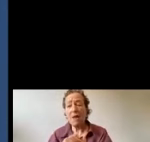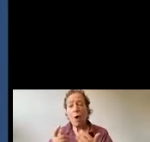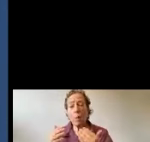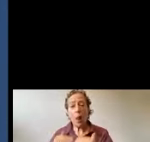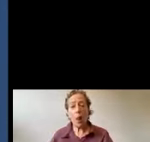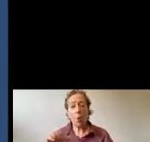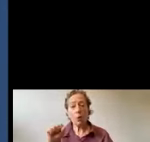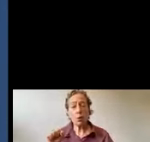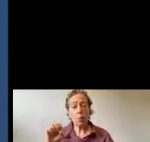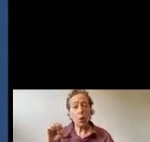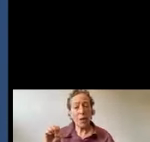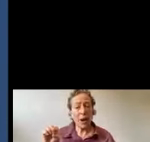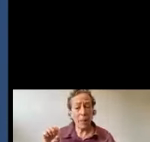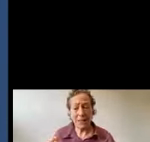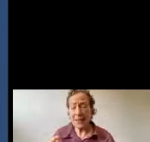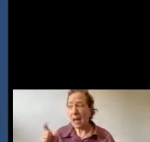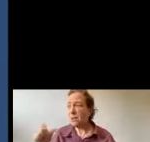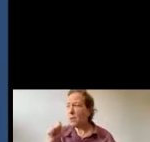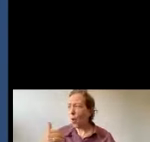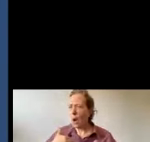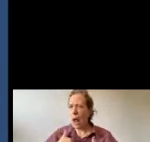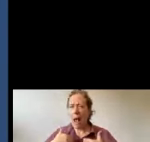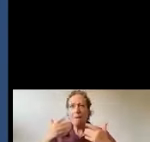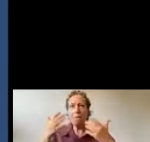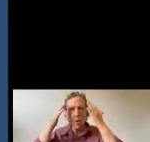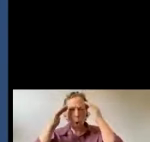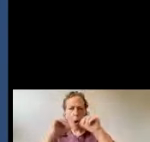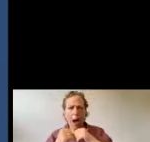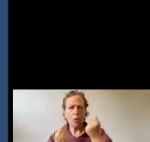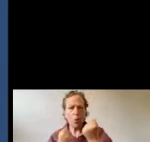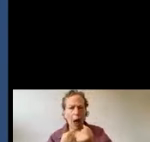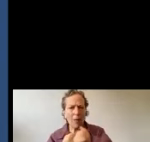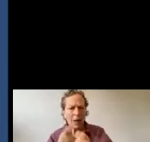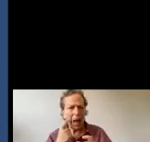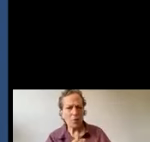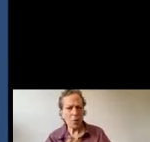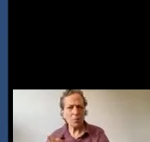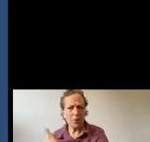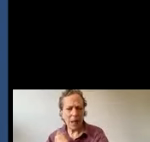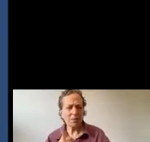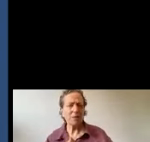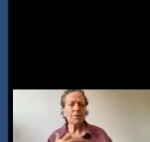to ask for help or to know what to do. So I look forward to discussing more in the question and answer section.